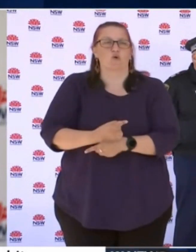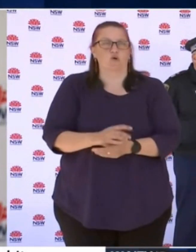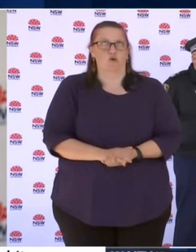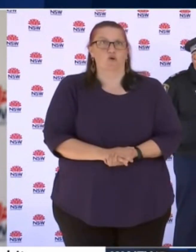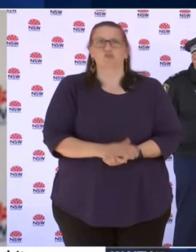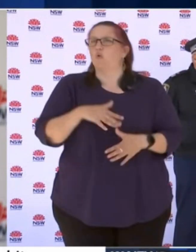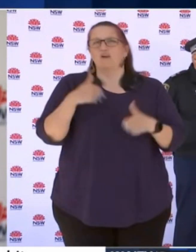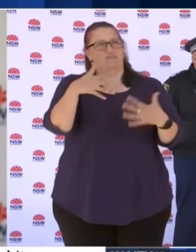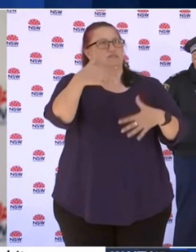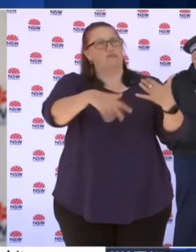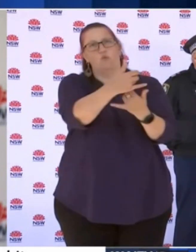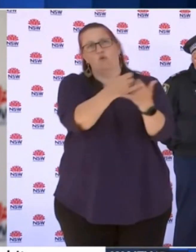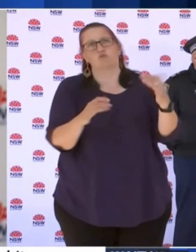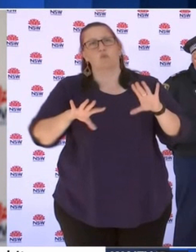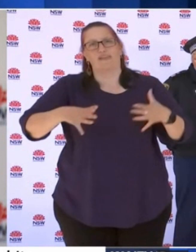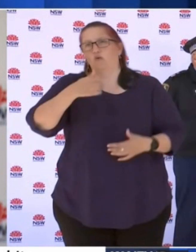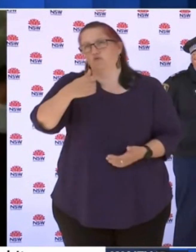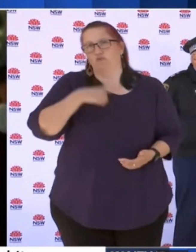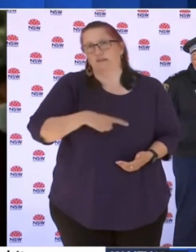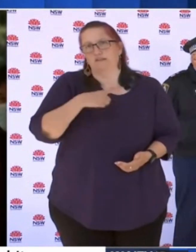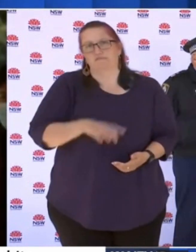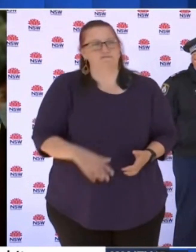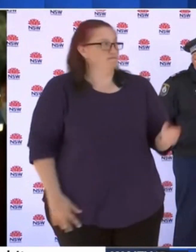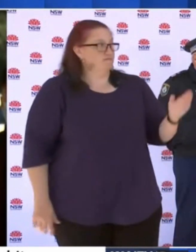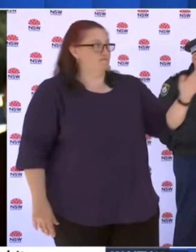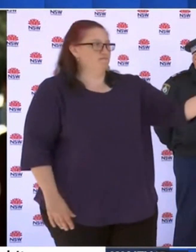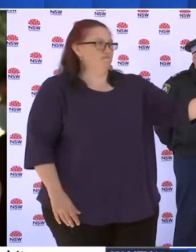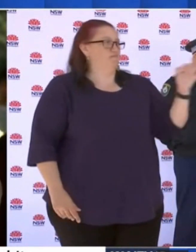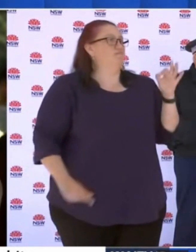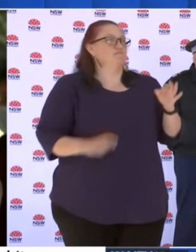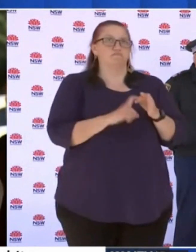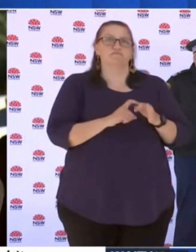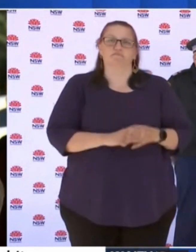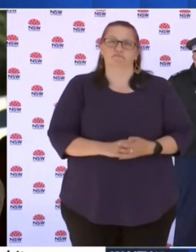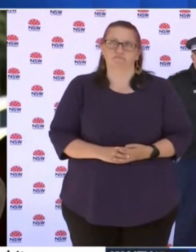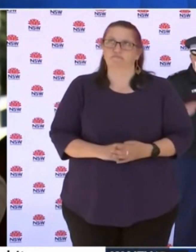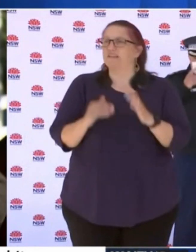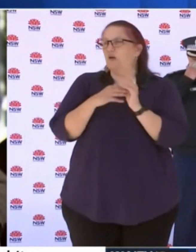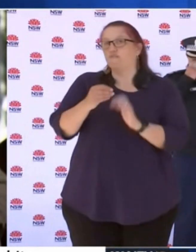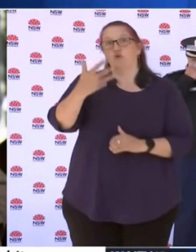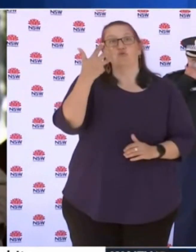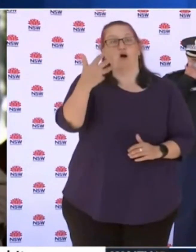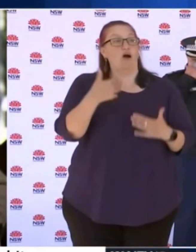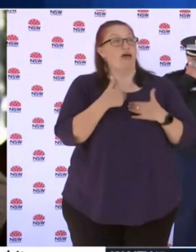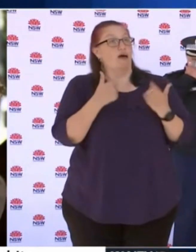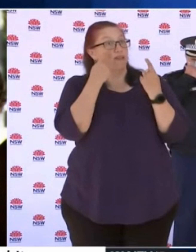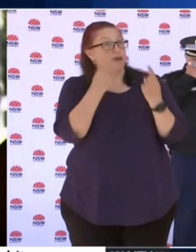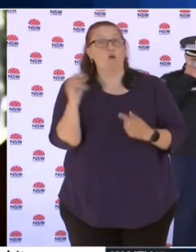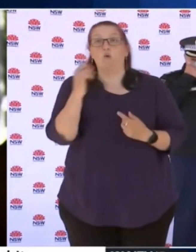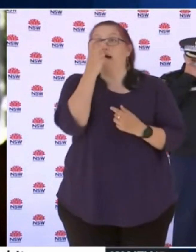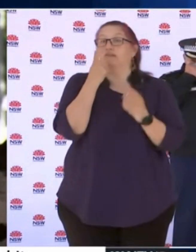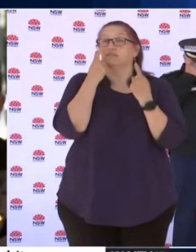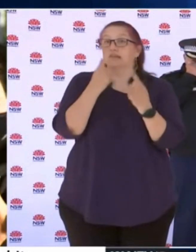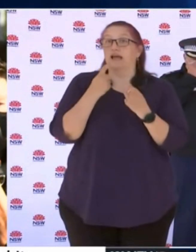now 9 healthcare or aged care workers who've contracted the virus. What do you know about how many of them have